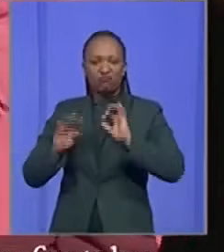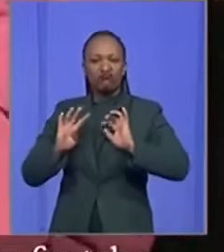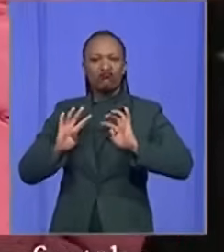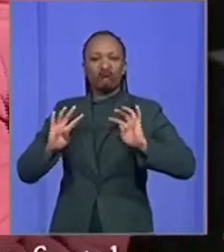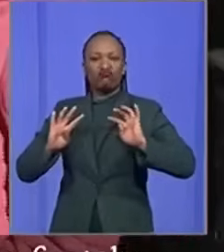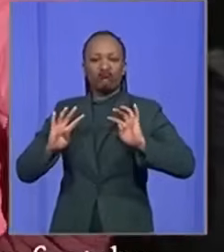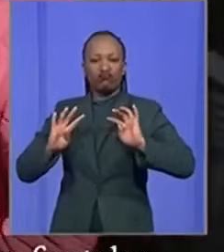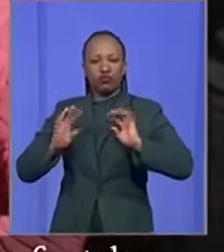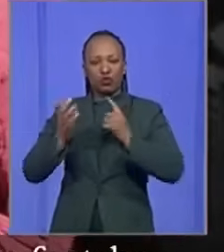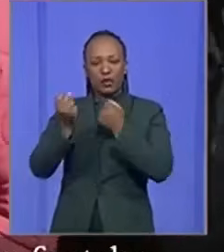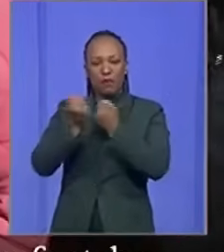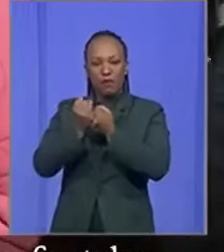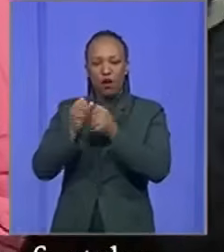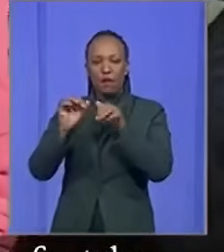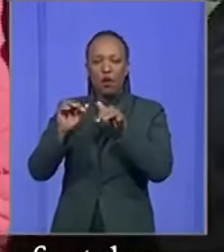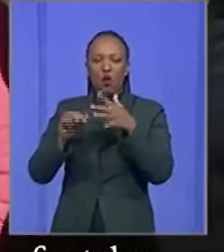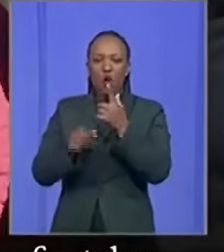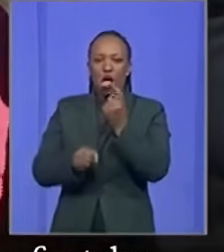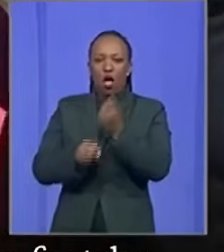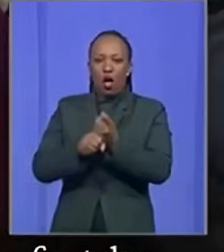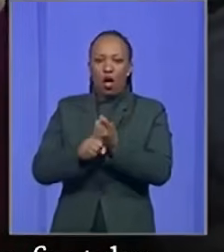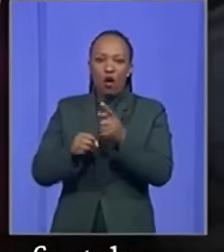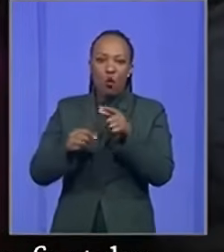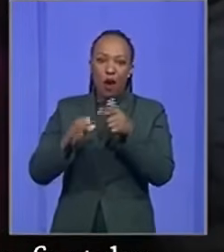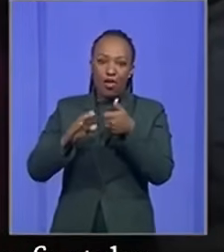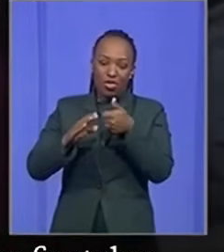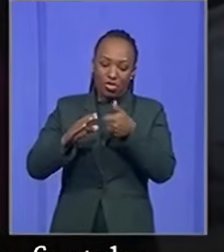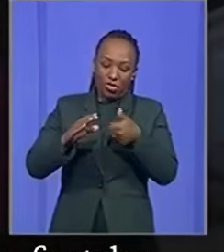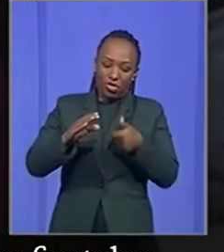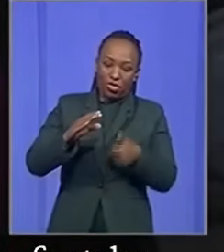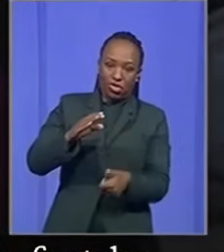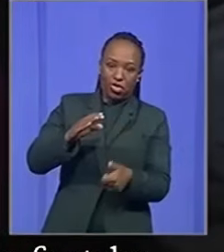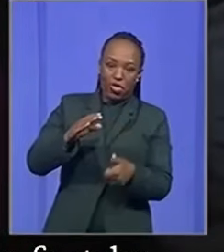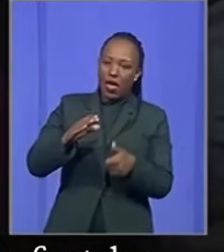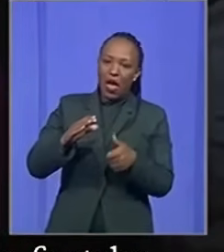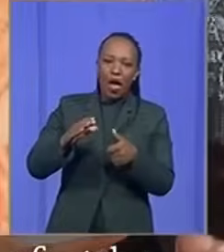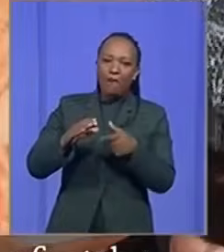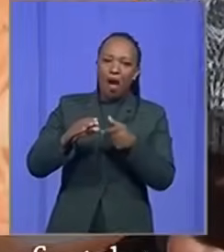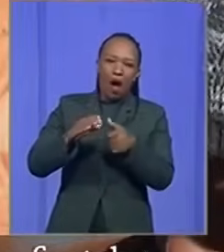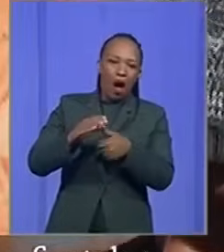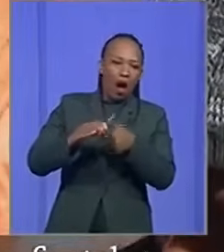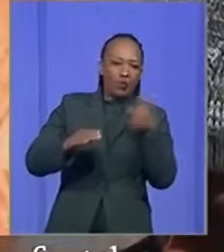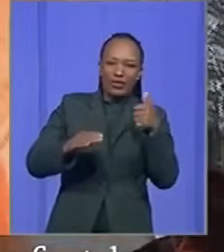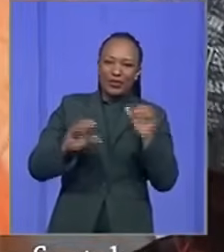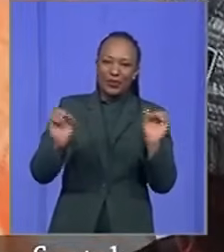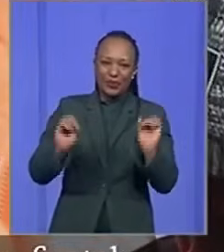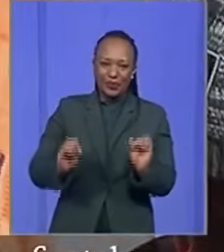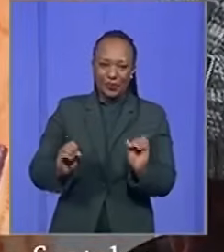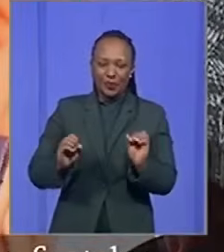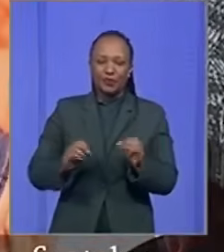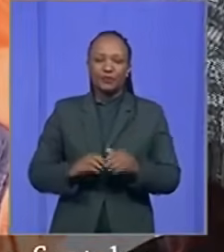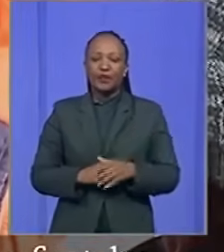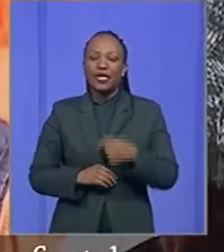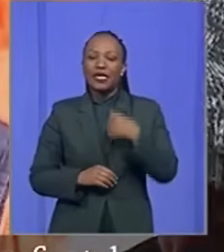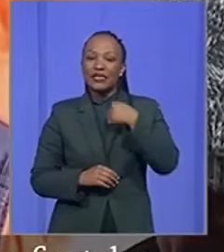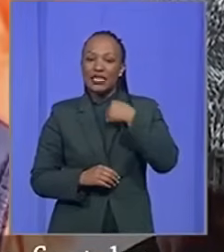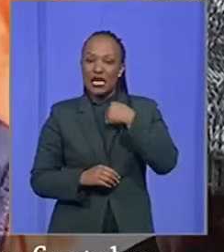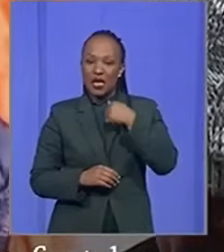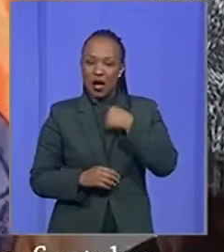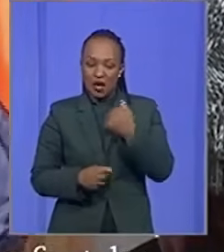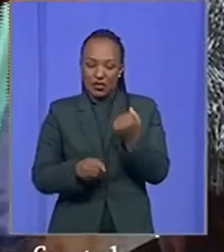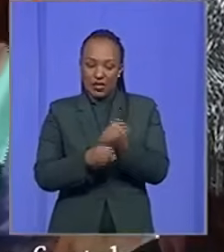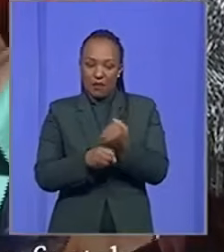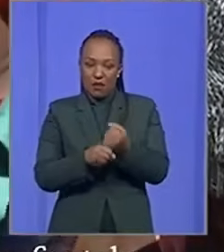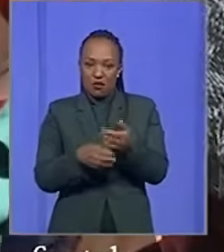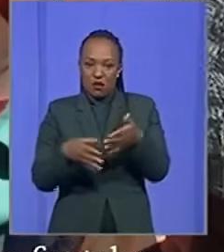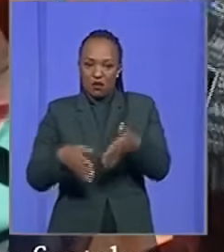go tshegetsa bao ba ganneng go tswa ka fa tlase ga lefatshe. Thina njengoba sisebenza Sibanye. As Sibanye workers,